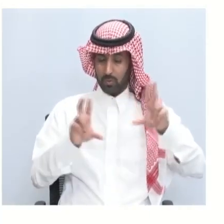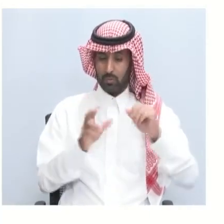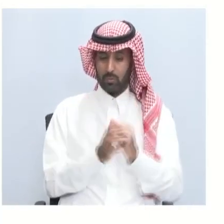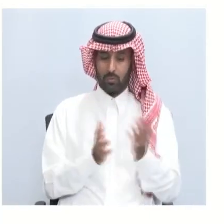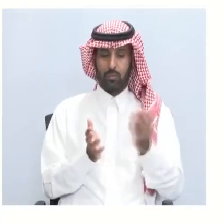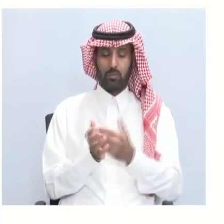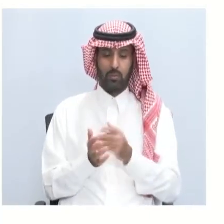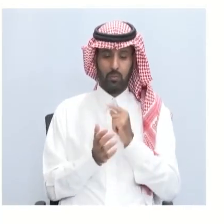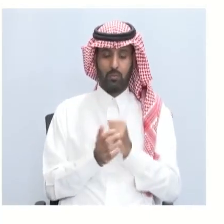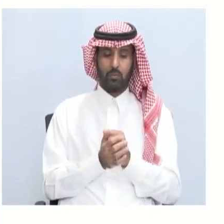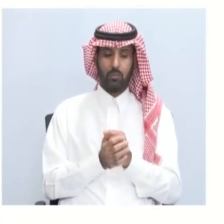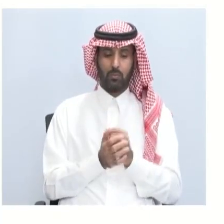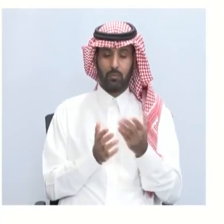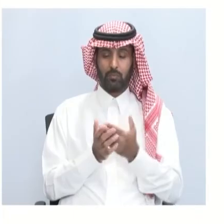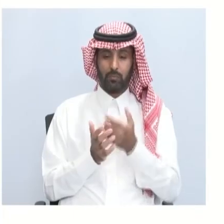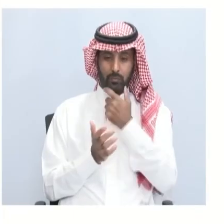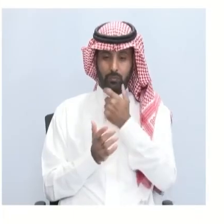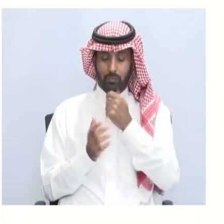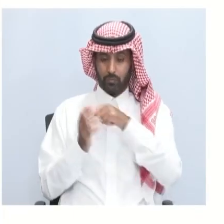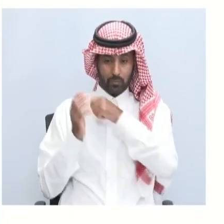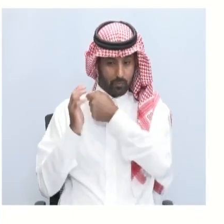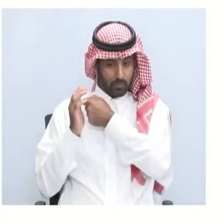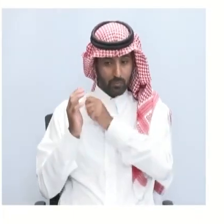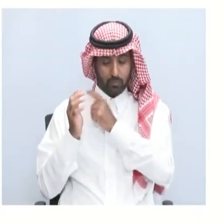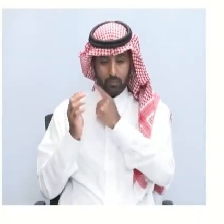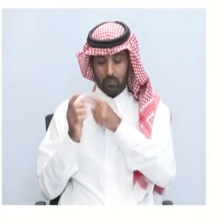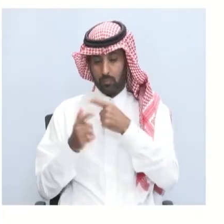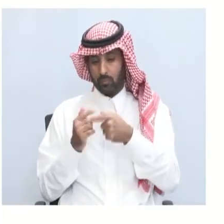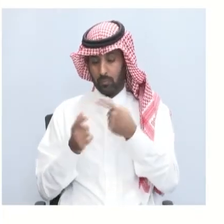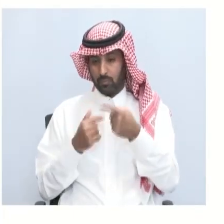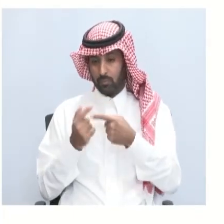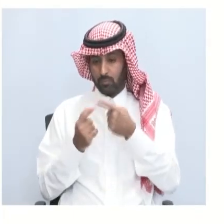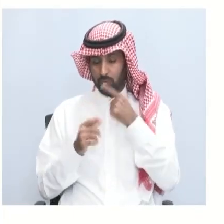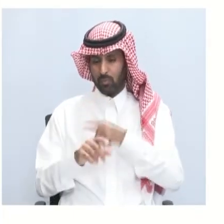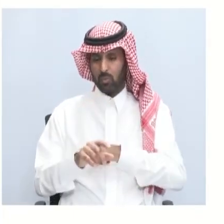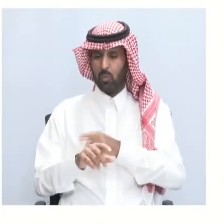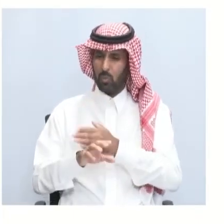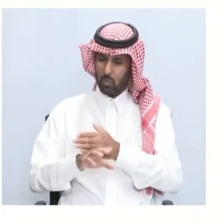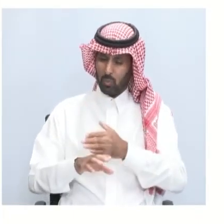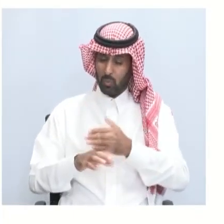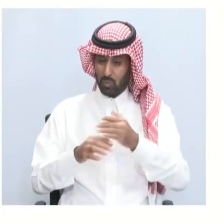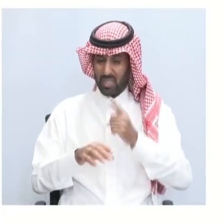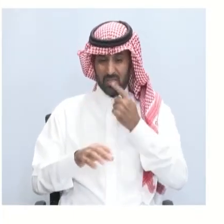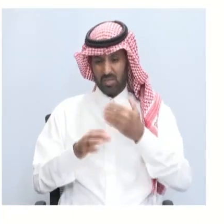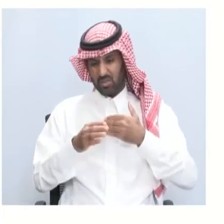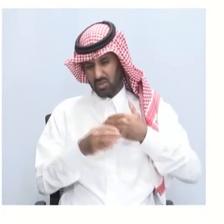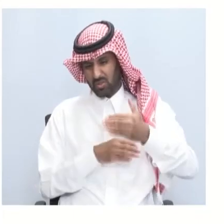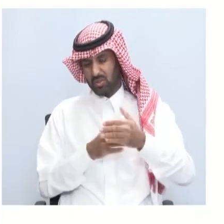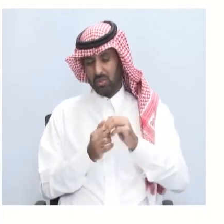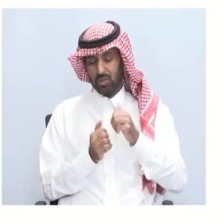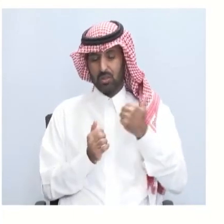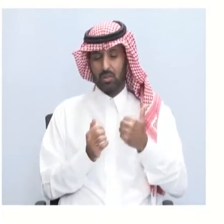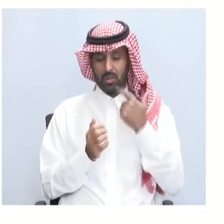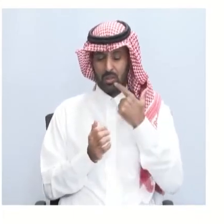fact here, in Great Britain, a radio soap called The Archers of The Archers has been running 6 episodes